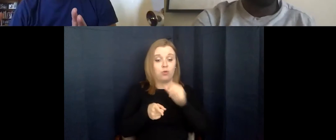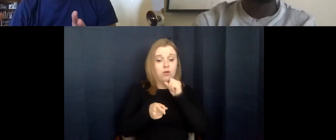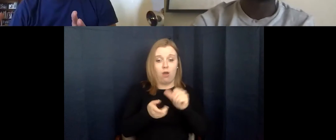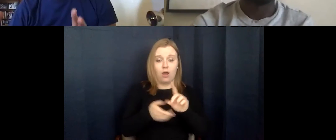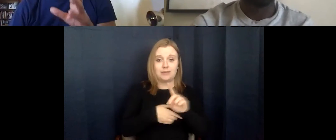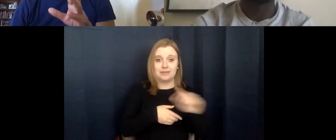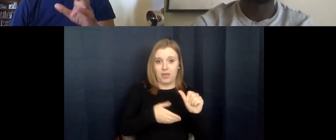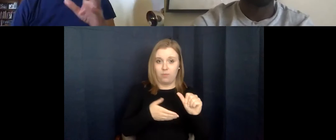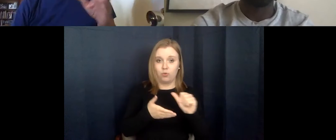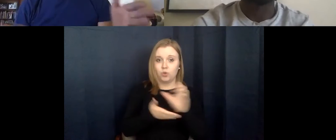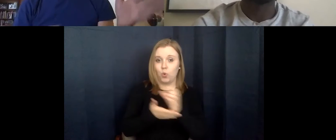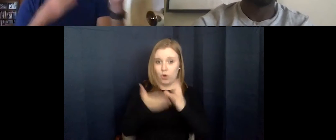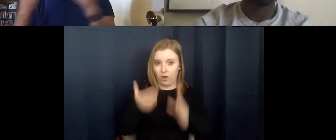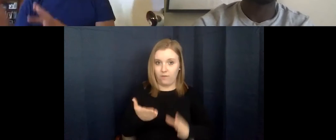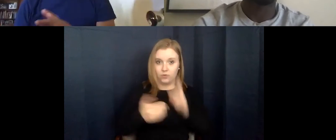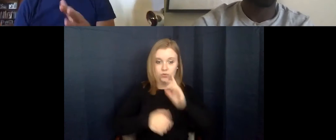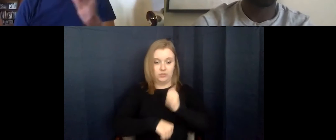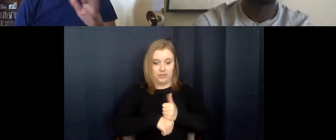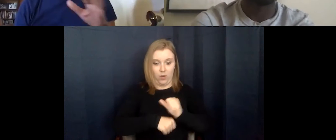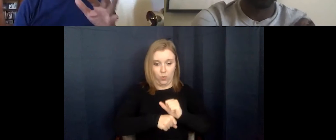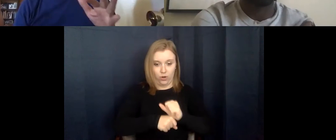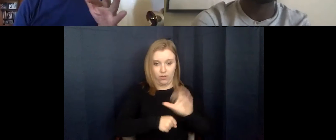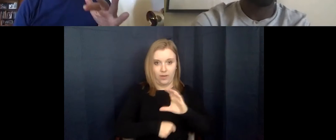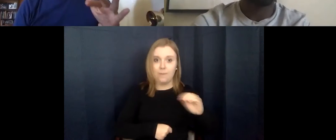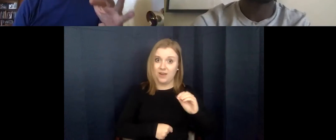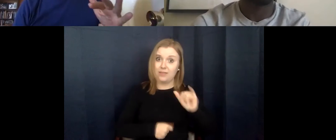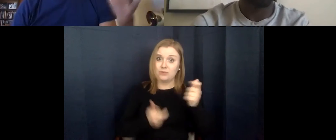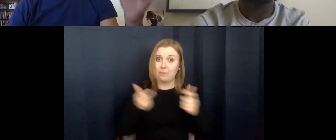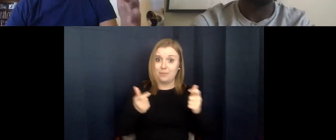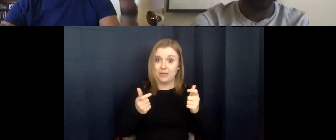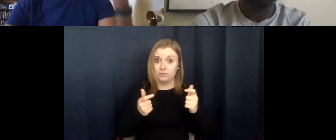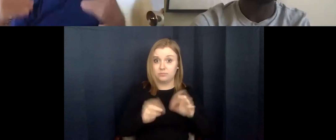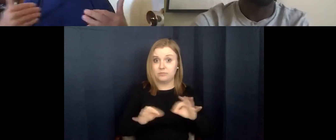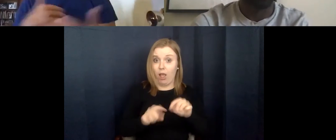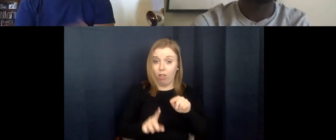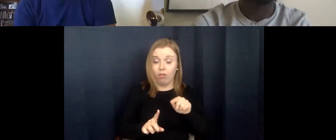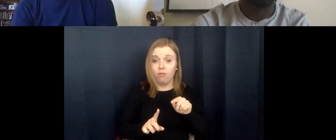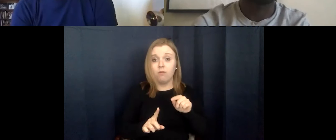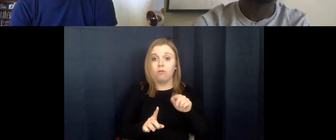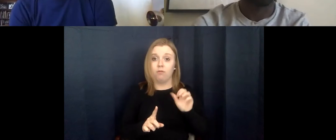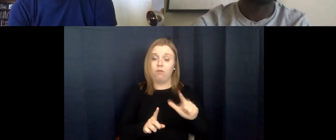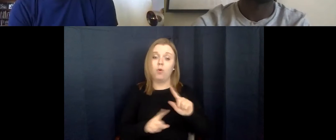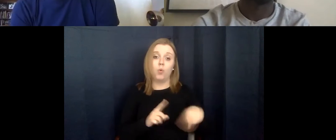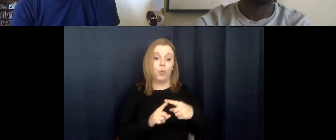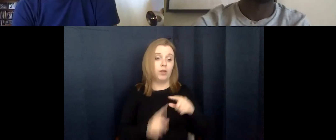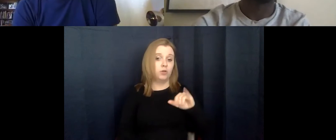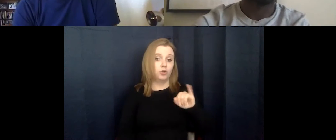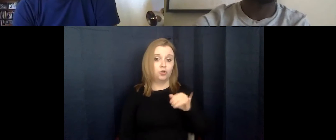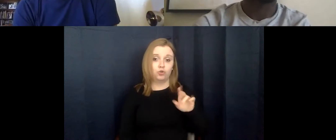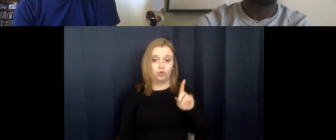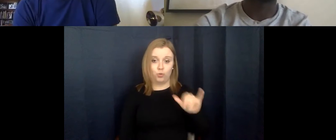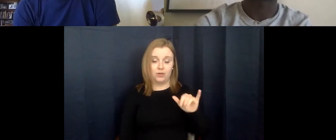on the company. And it was a deal when Judy Smith first went, oh no, we're bringing a